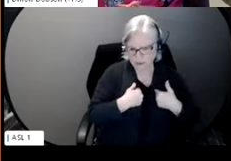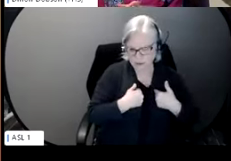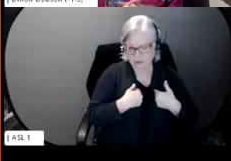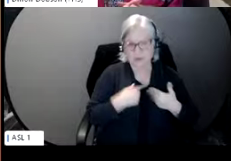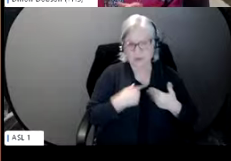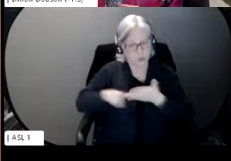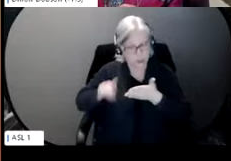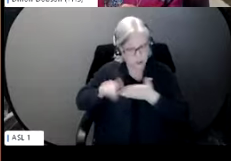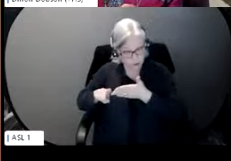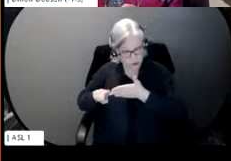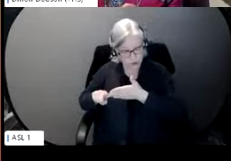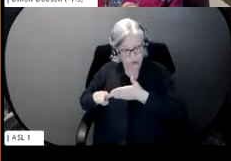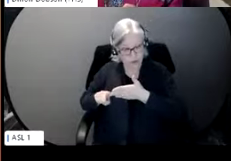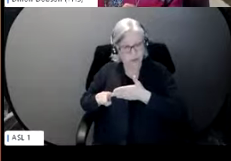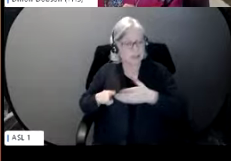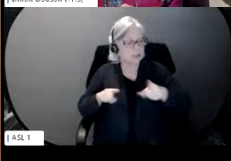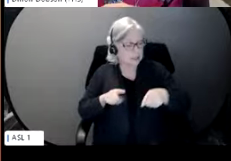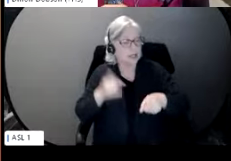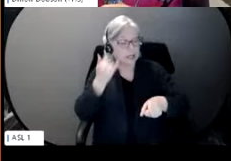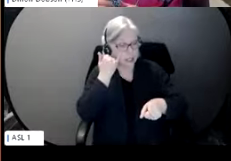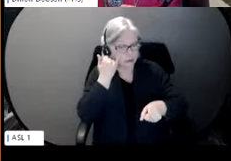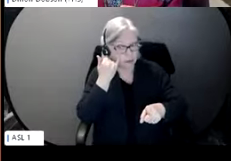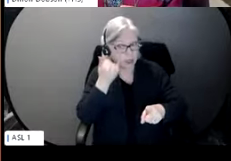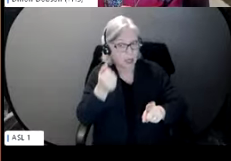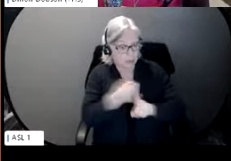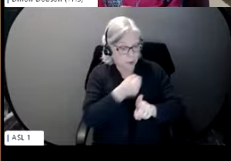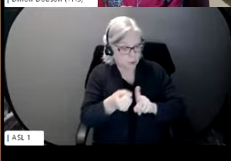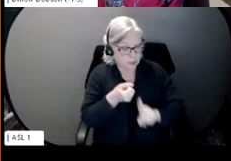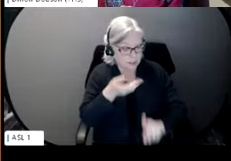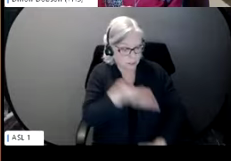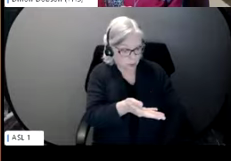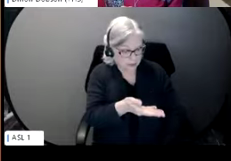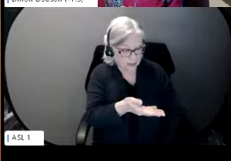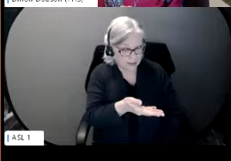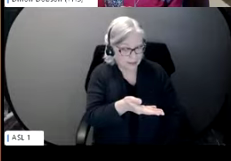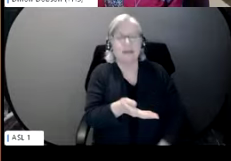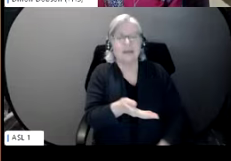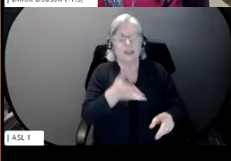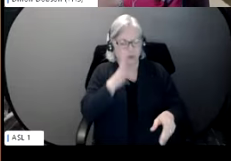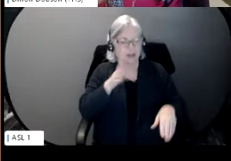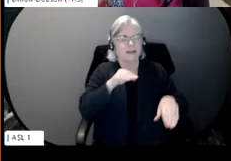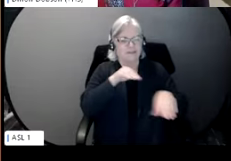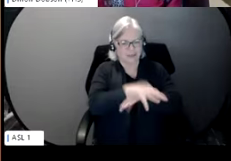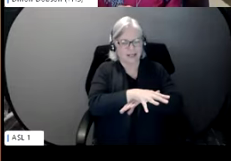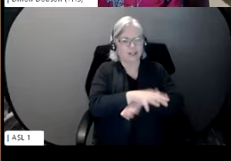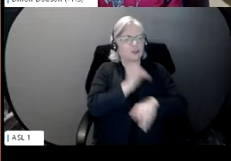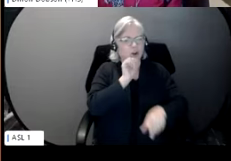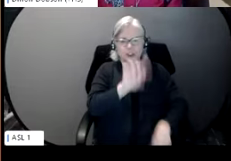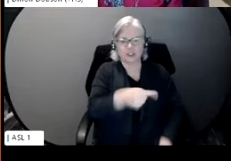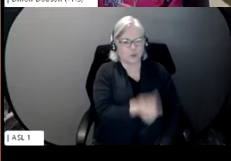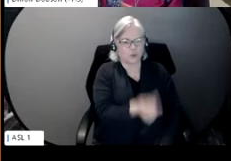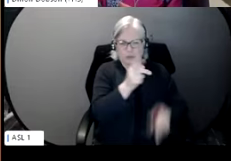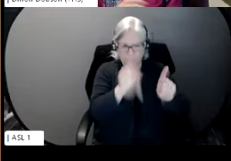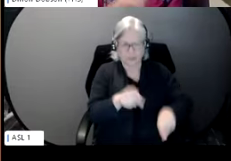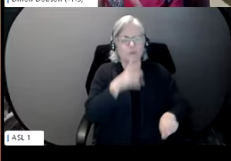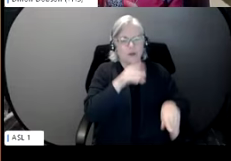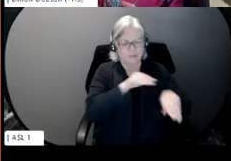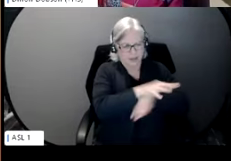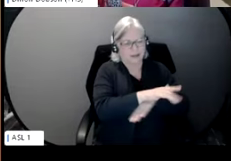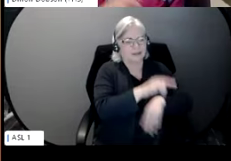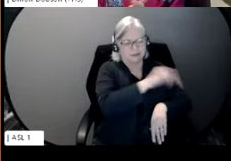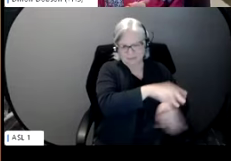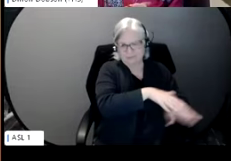shows that when abuse is present, it often affects multiple beings, not just one person, right? We know that from our interpersonal